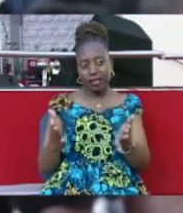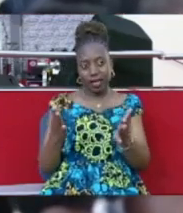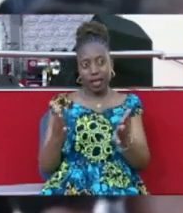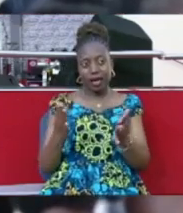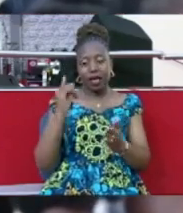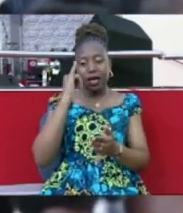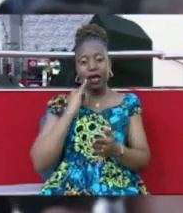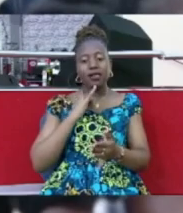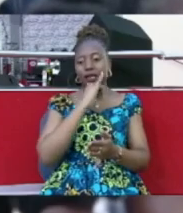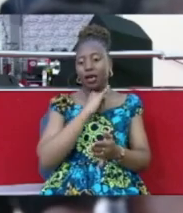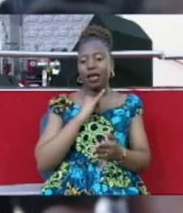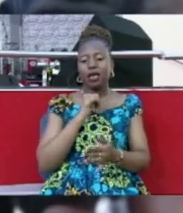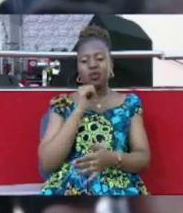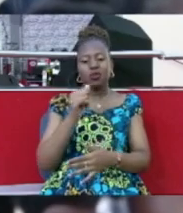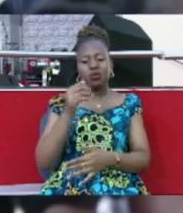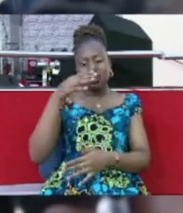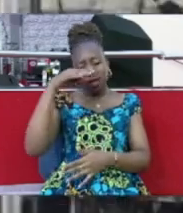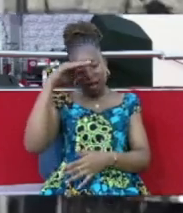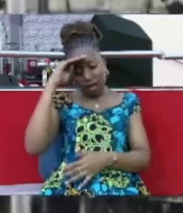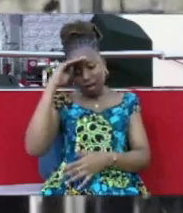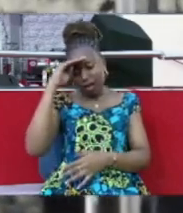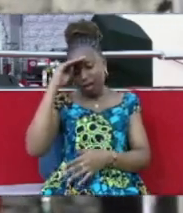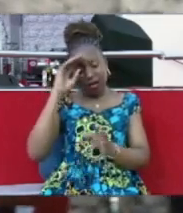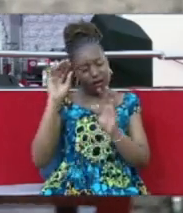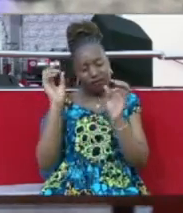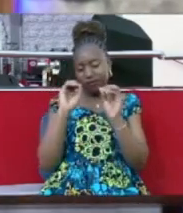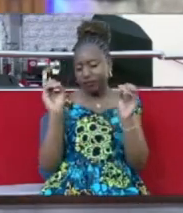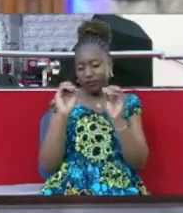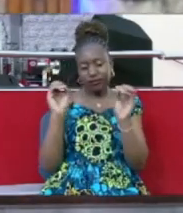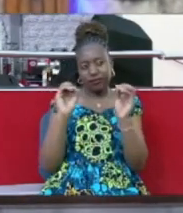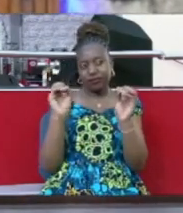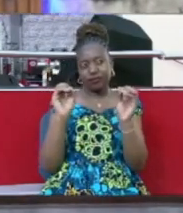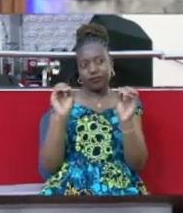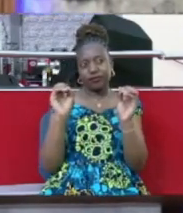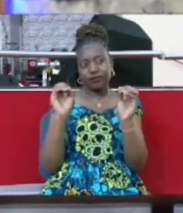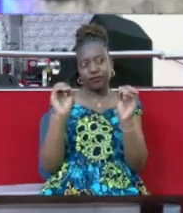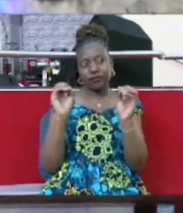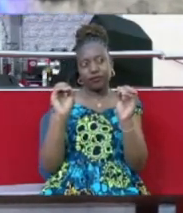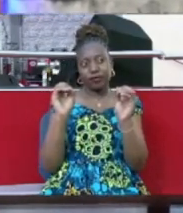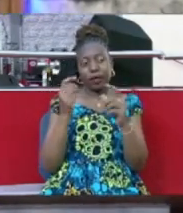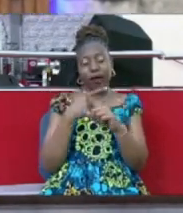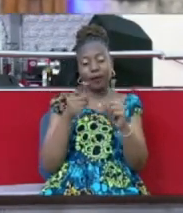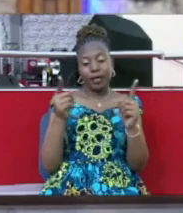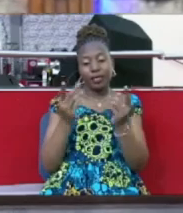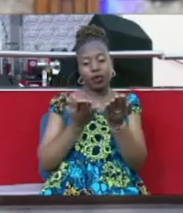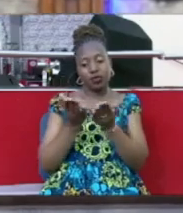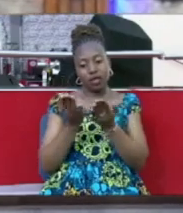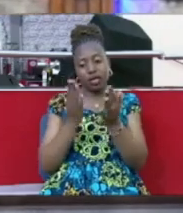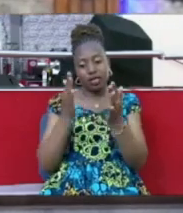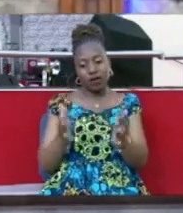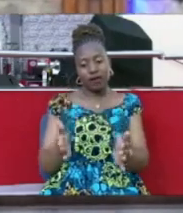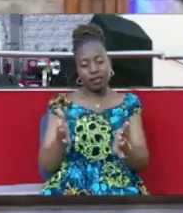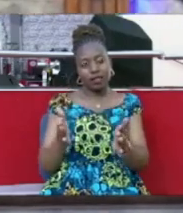Isaiah was not a drunkard from an alcohol den. Isaiah hakuwa mlevi ule. He was a servant. Yeye alikuwa ni